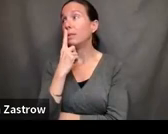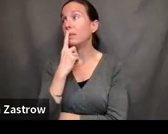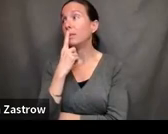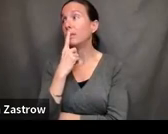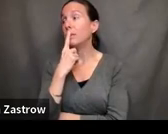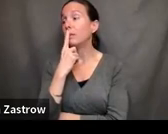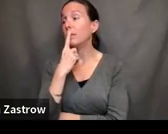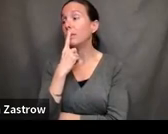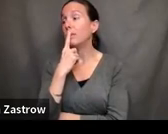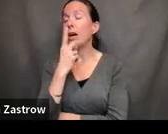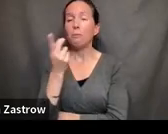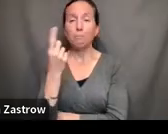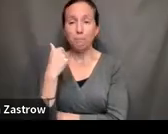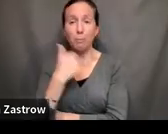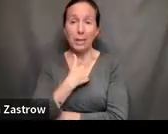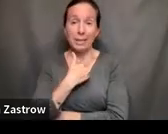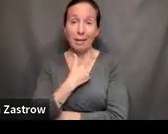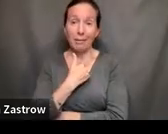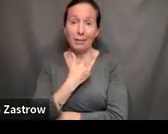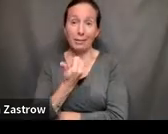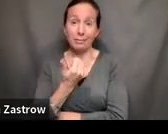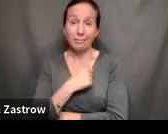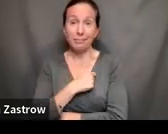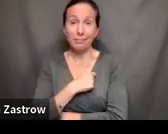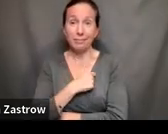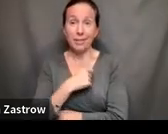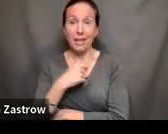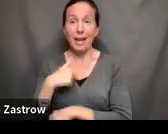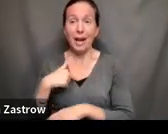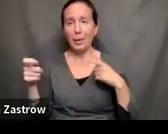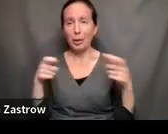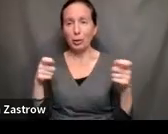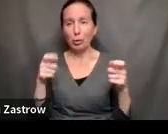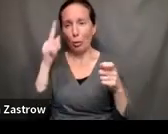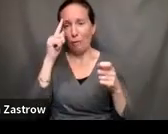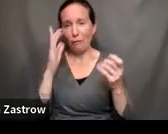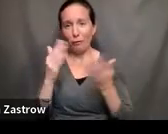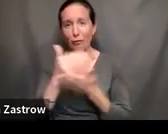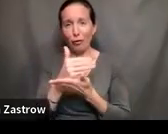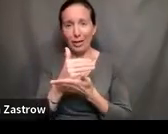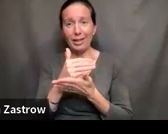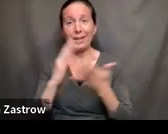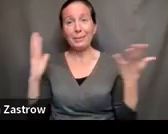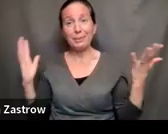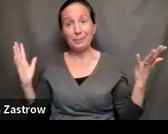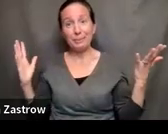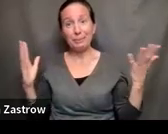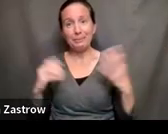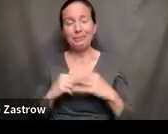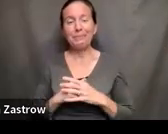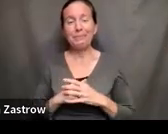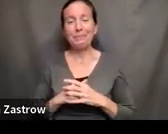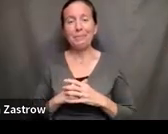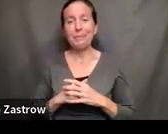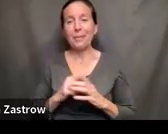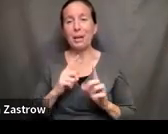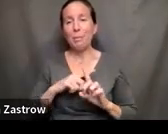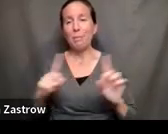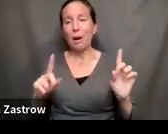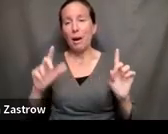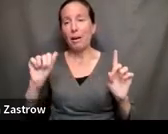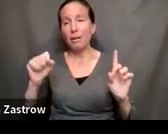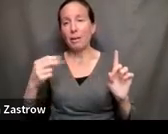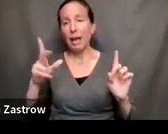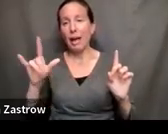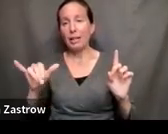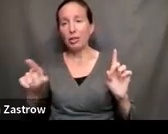My favorite resource is myself because I'm a control freak. So I'm going to throw that to Ashley or Carly